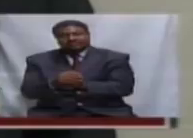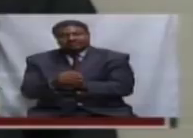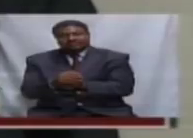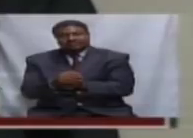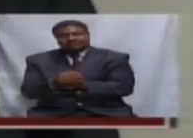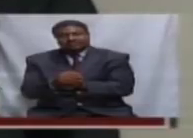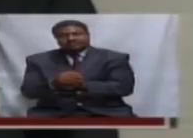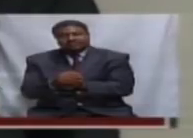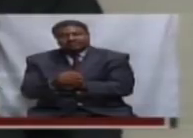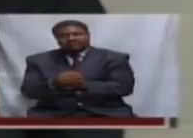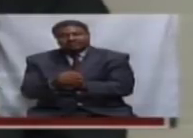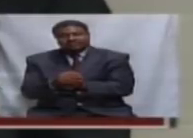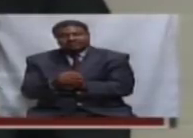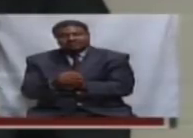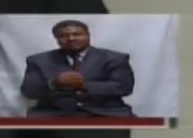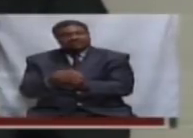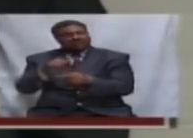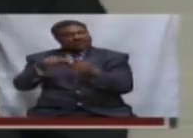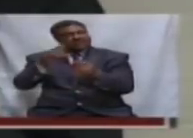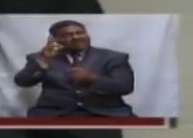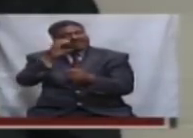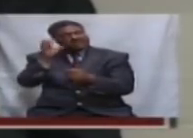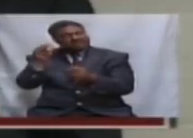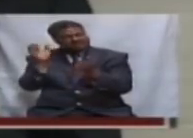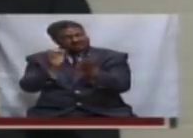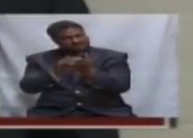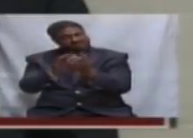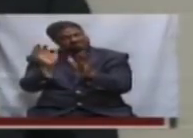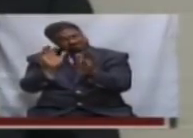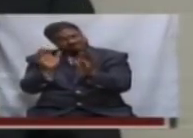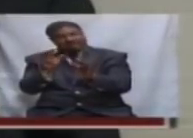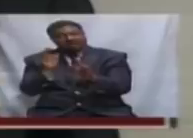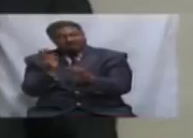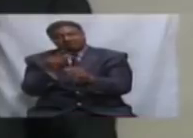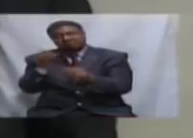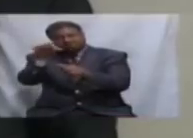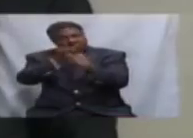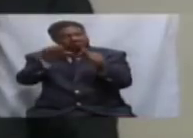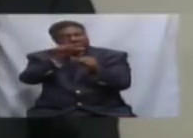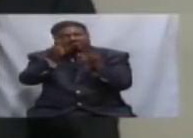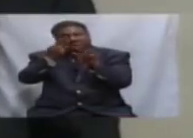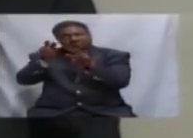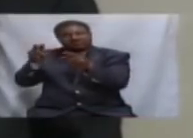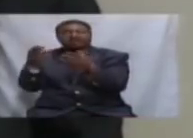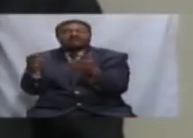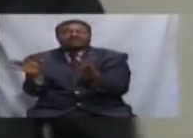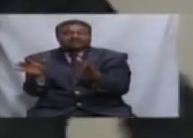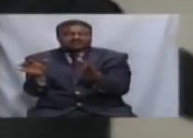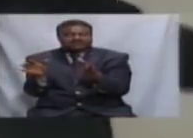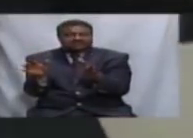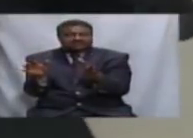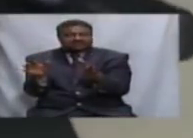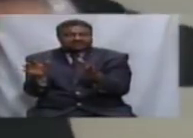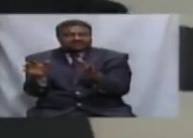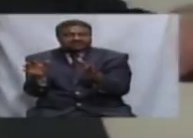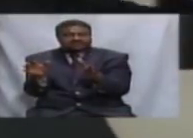learn what sort of levels of consultations has been done in the country with several stakeholders. For us,